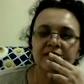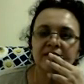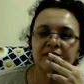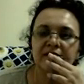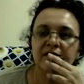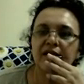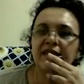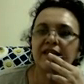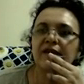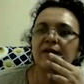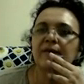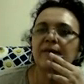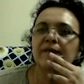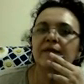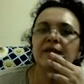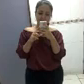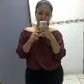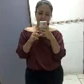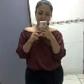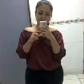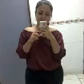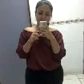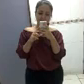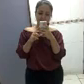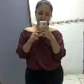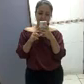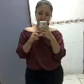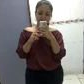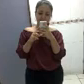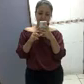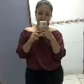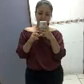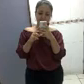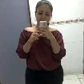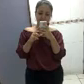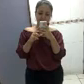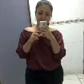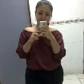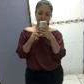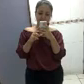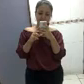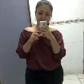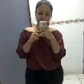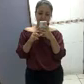wish. Okay, thank you. Now, Stephanie Pozuelo.